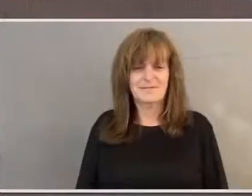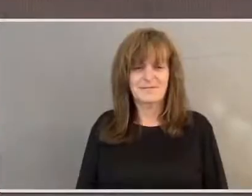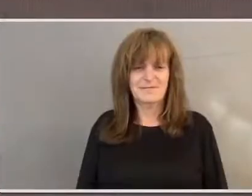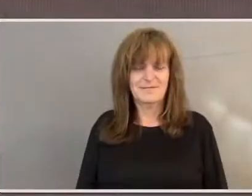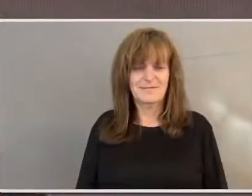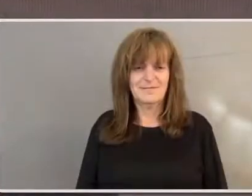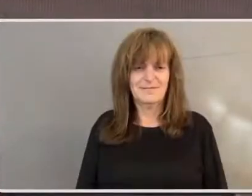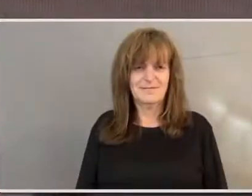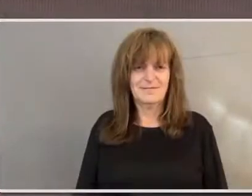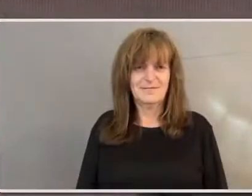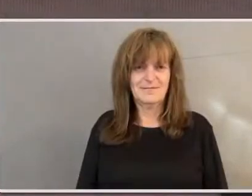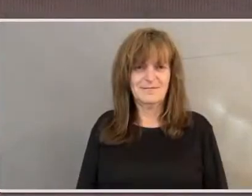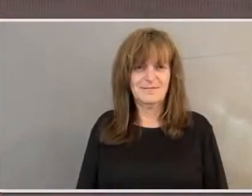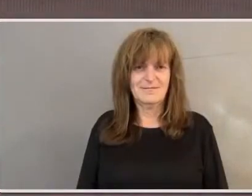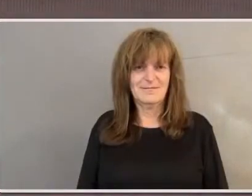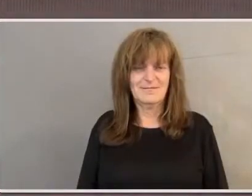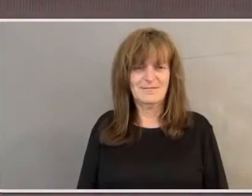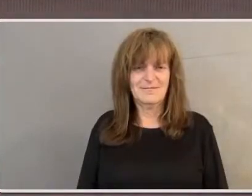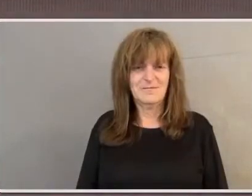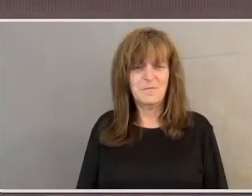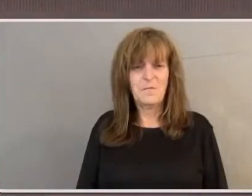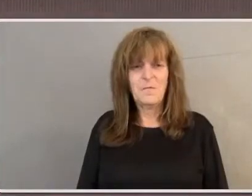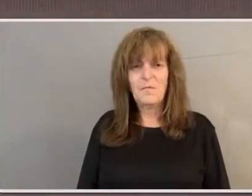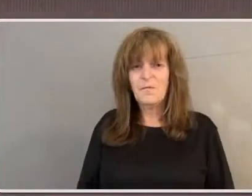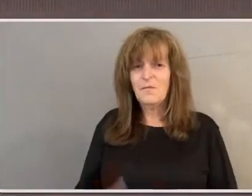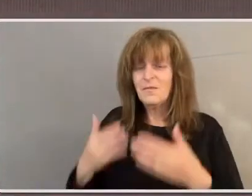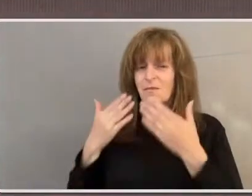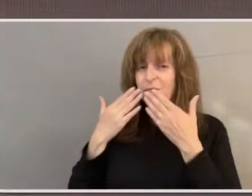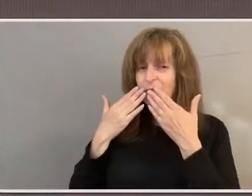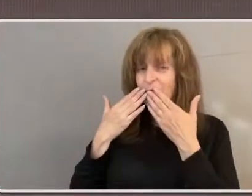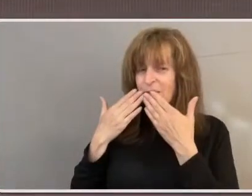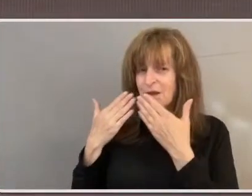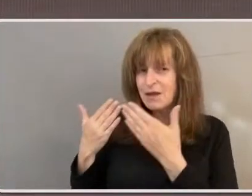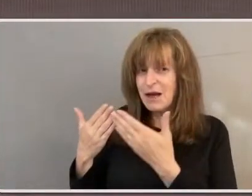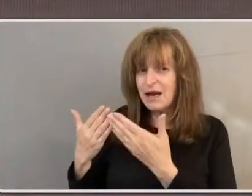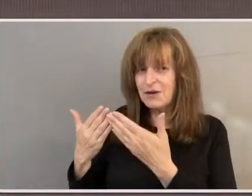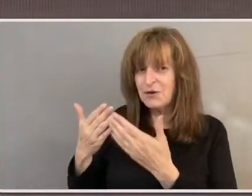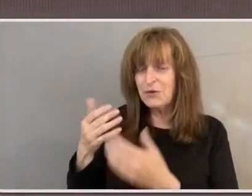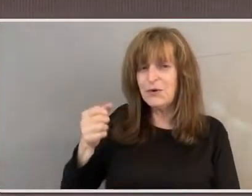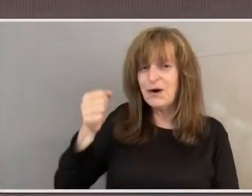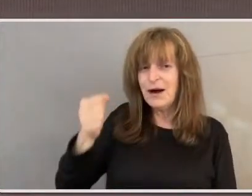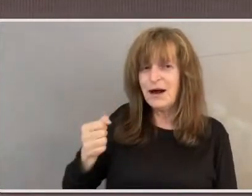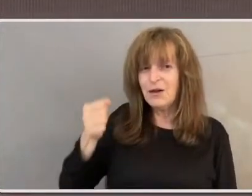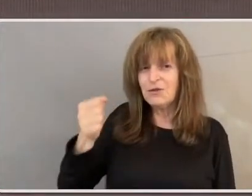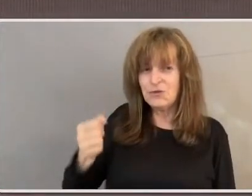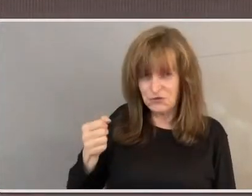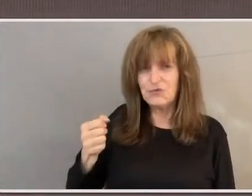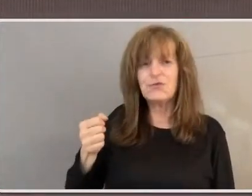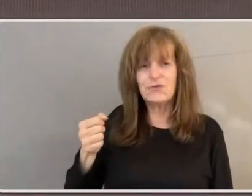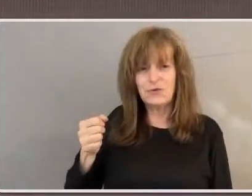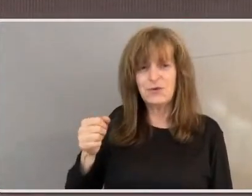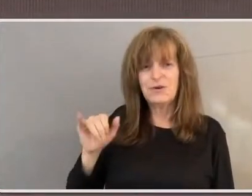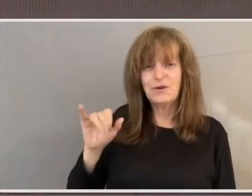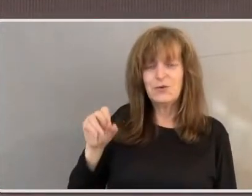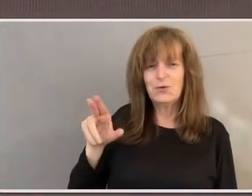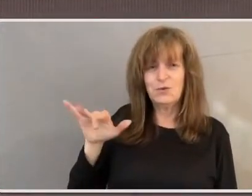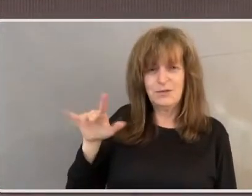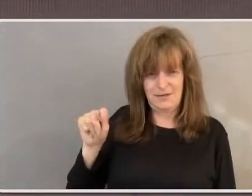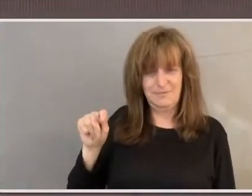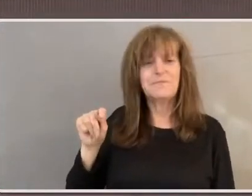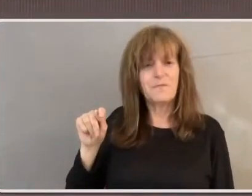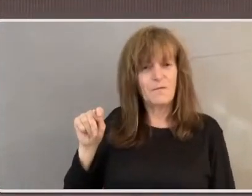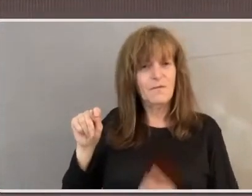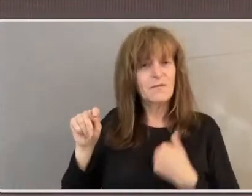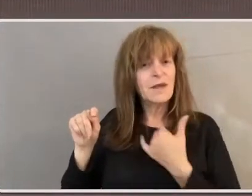Thank you, Elder Sue. Next, it is my great pleasure to invite the Honourable Elizabeth Dowdeswell, Lieutenant Governor,